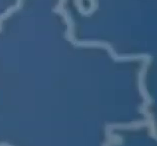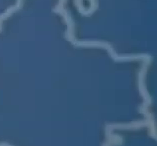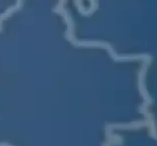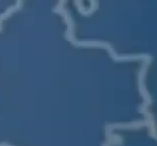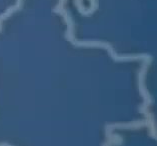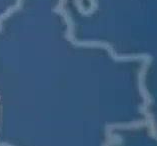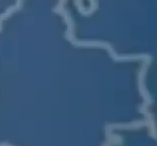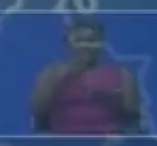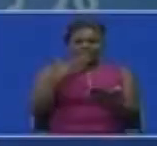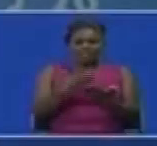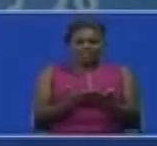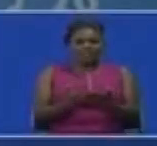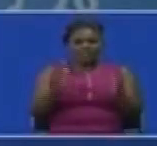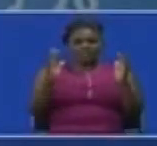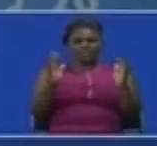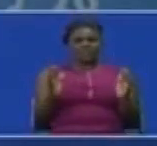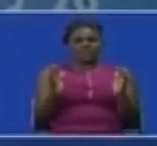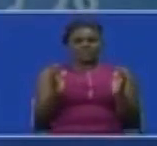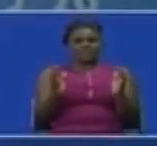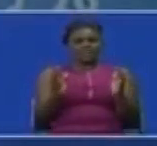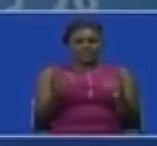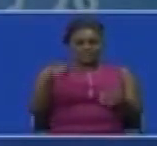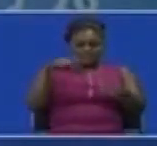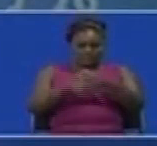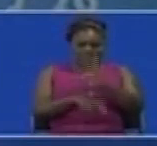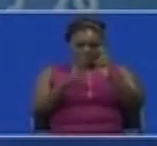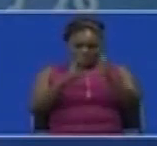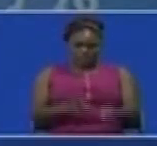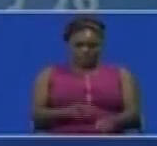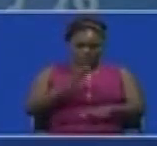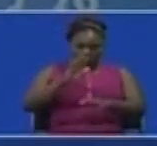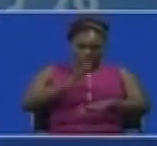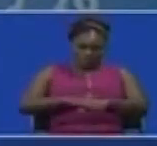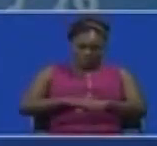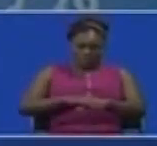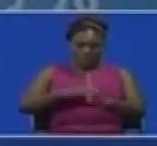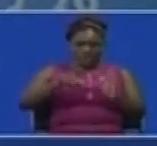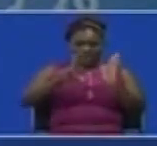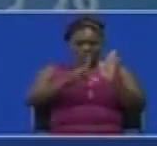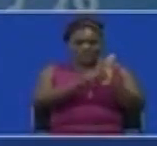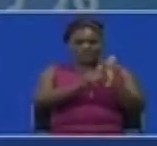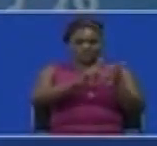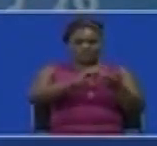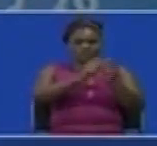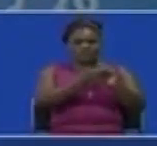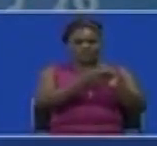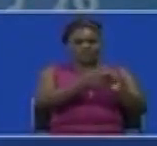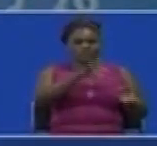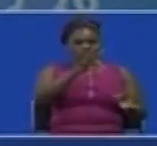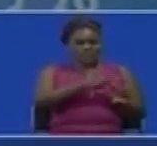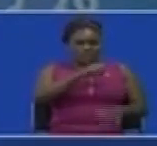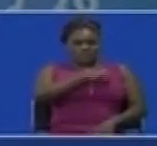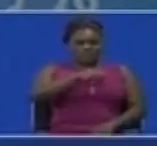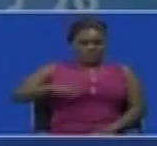Well, many thanks to Murimi Mwangi for that incisive interview around the Election Amendment Bill. Of course, Senate is set to